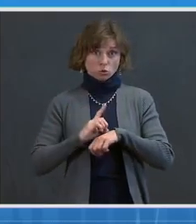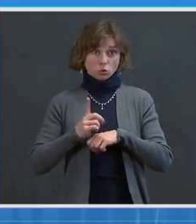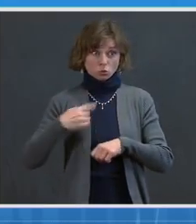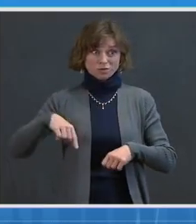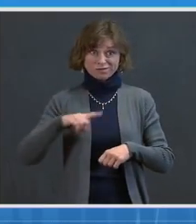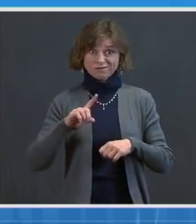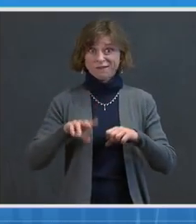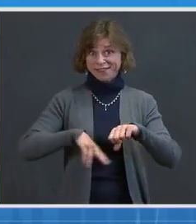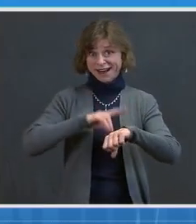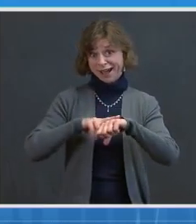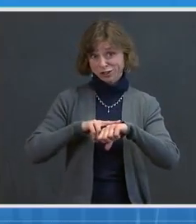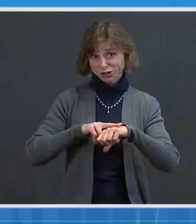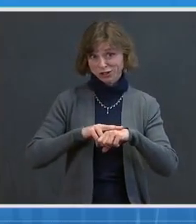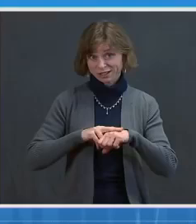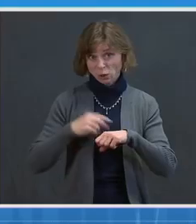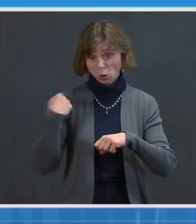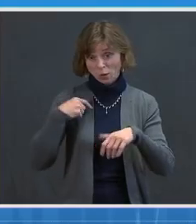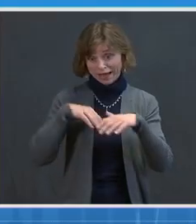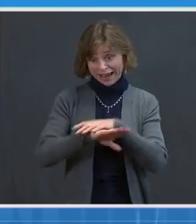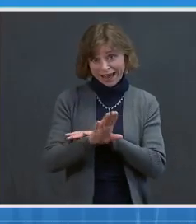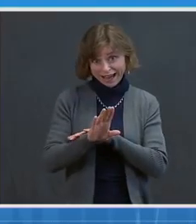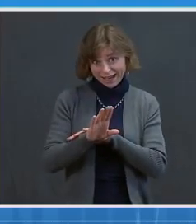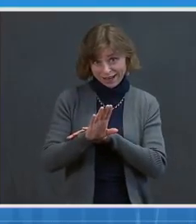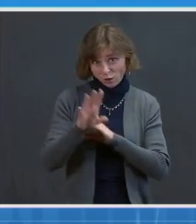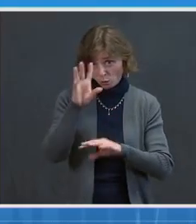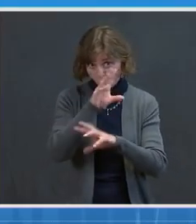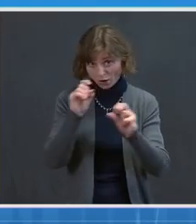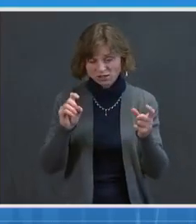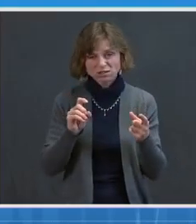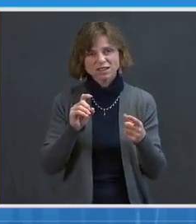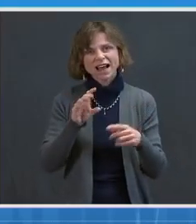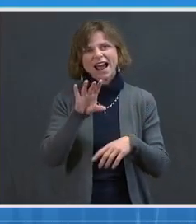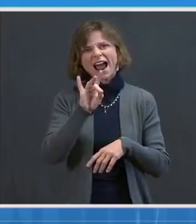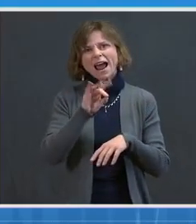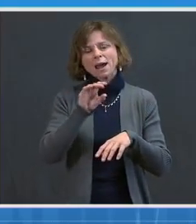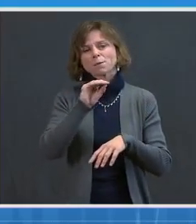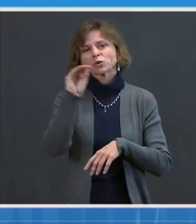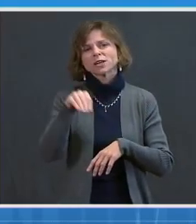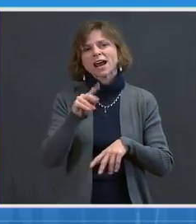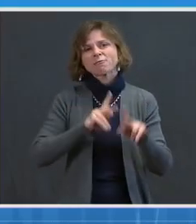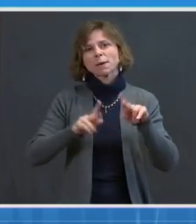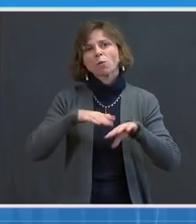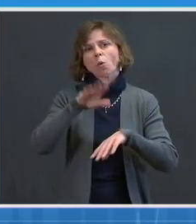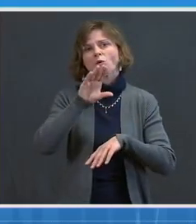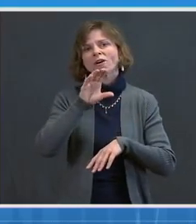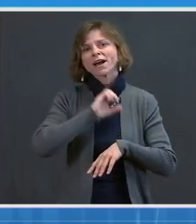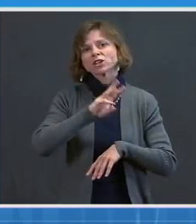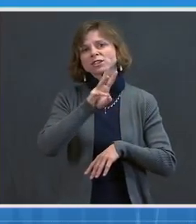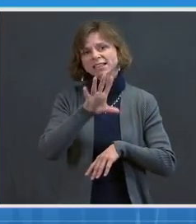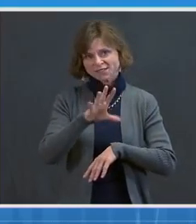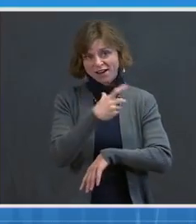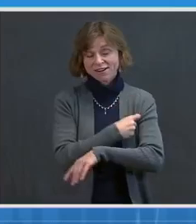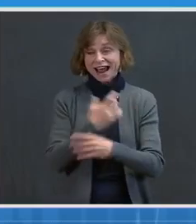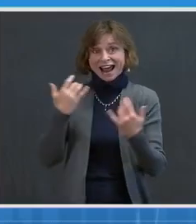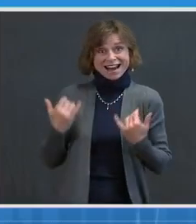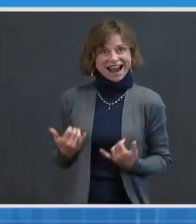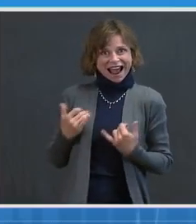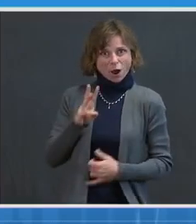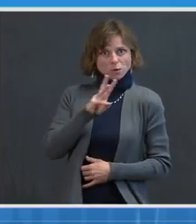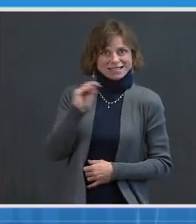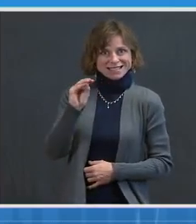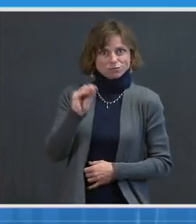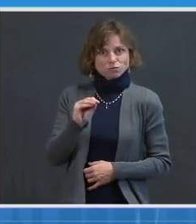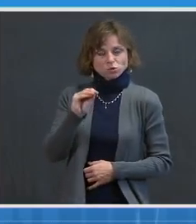office, 8% of people over 65 were vaccinated. Today, 60% are vaccinated.